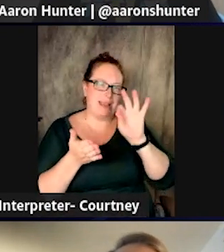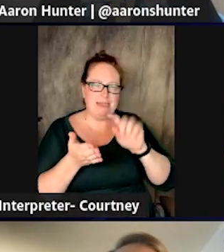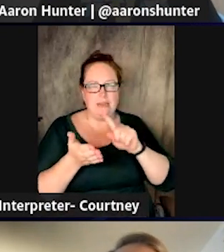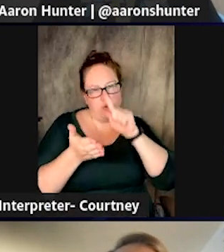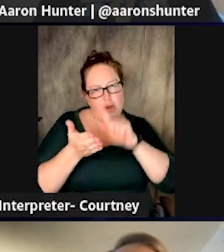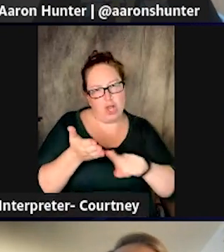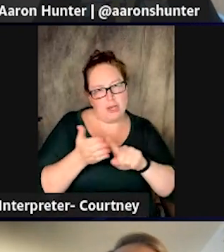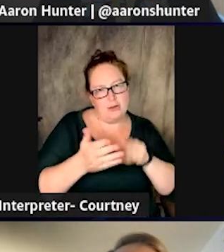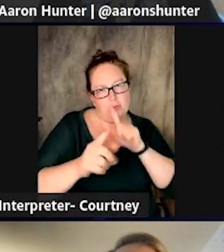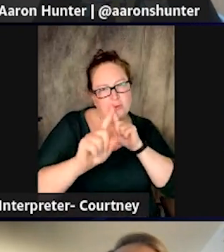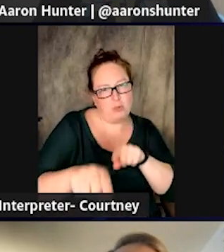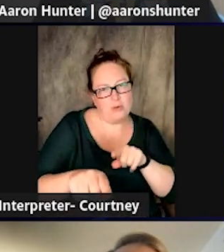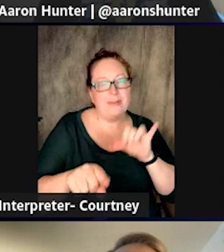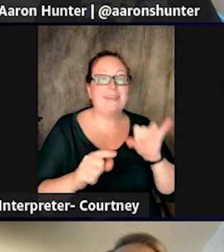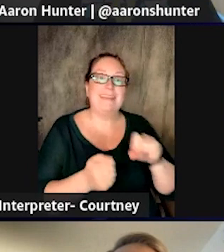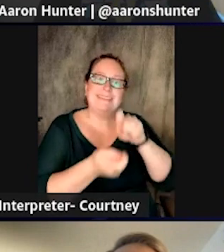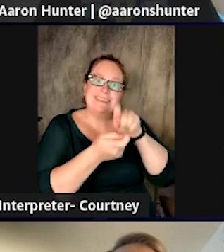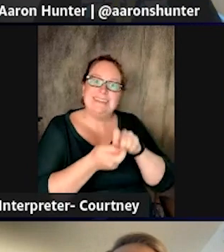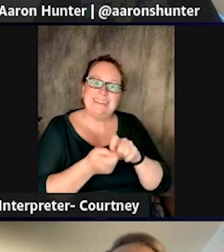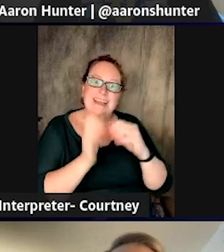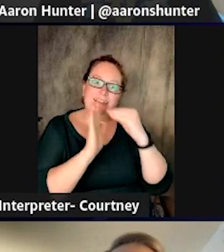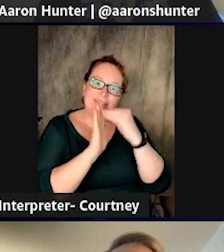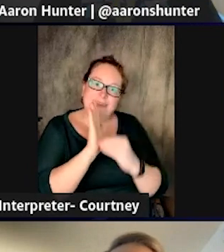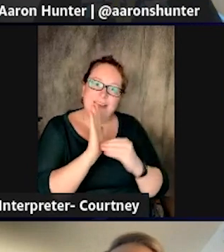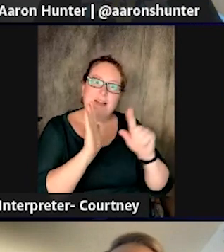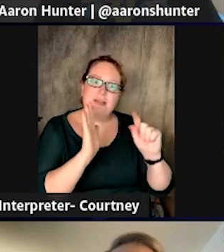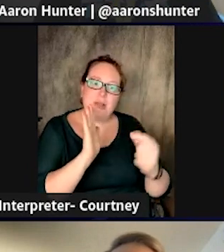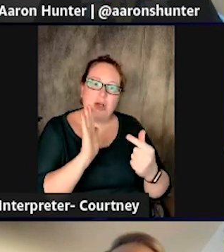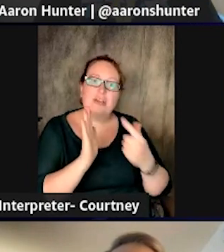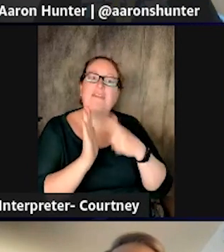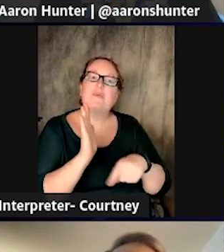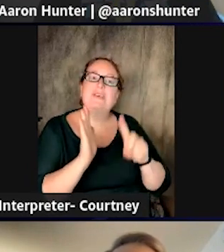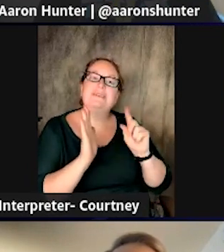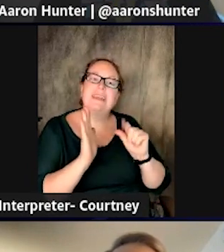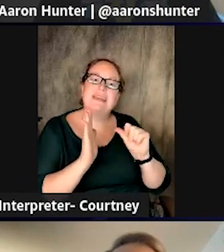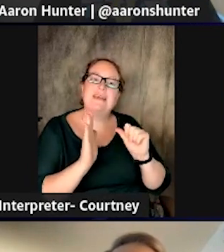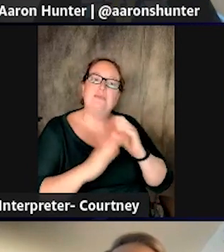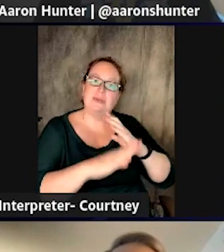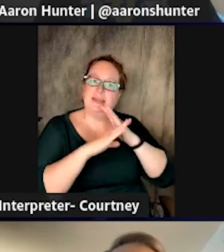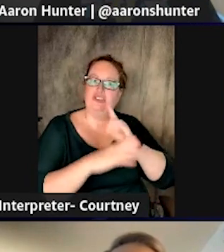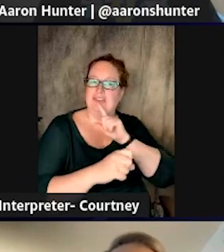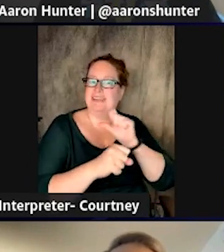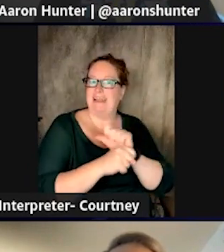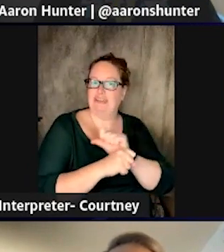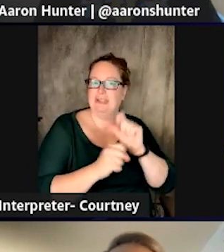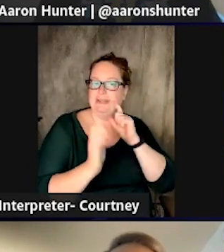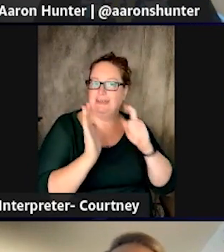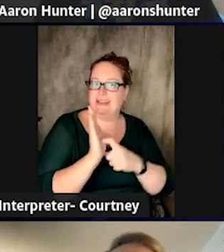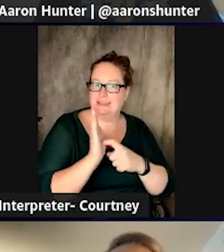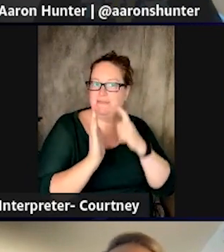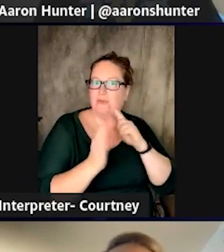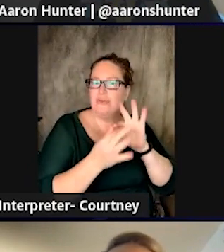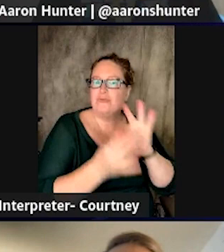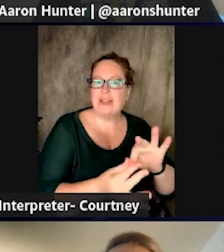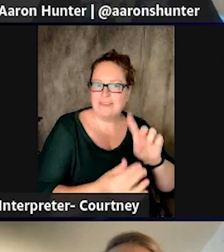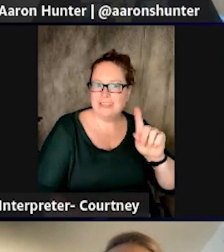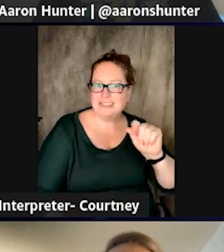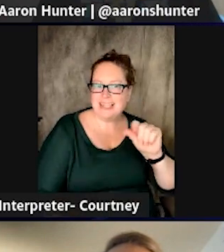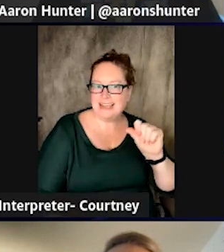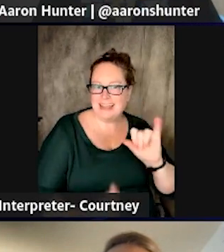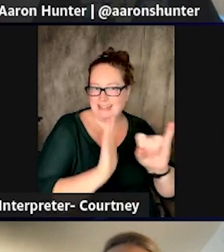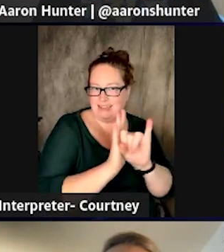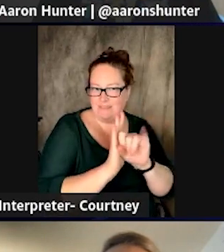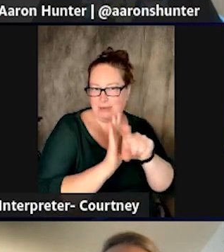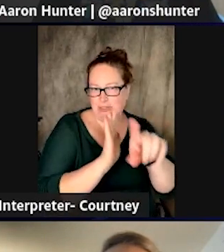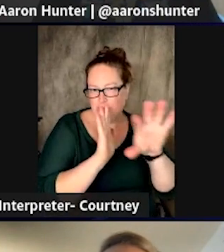a detailed log of what data protection has actually detected for the relevant data identifiers that you've selected.